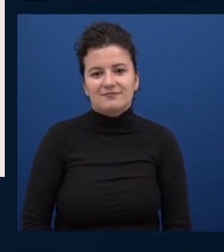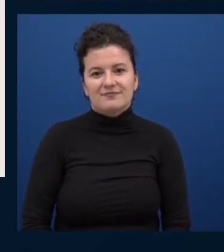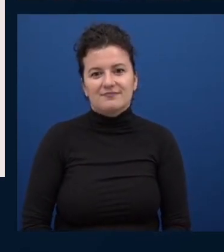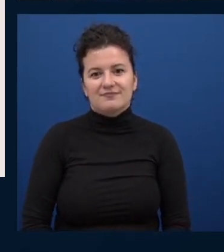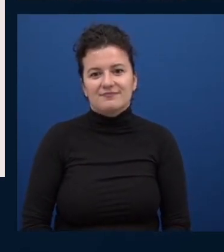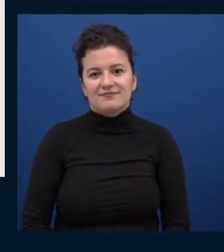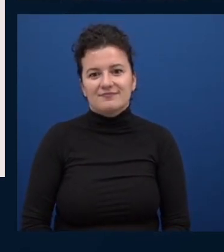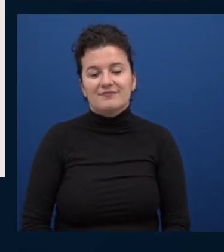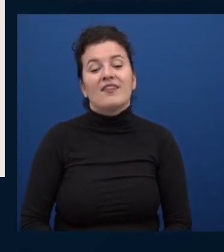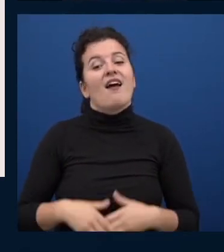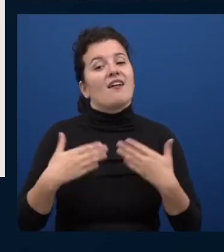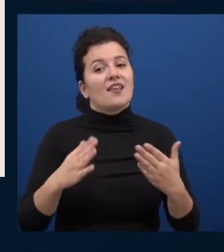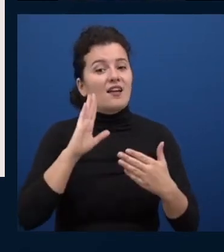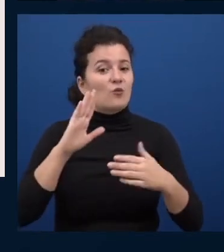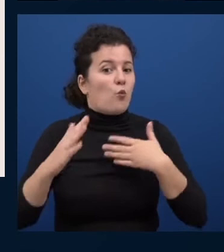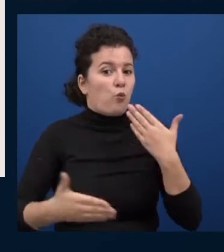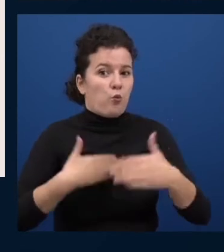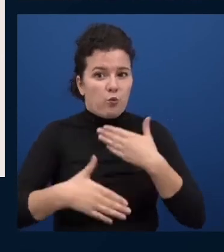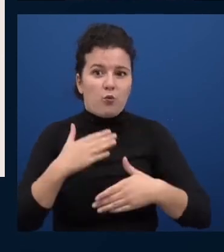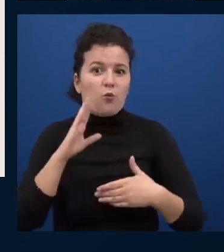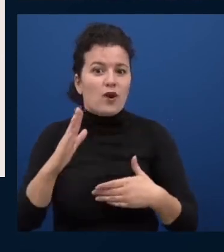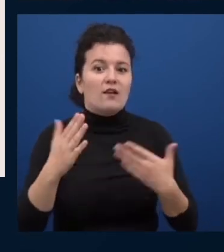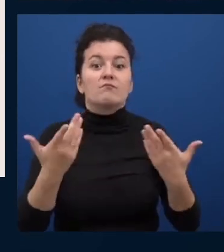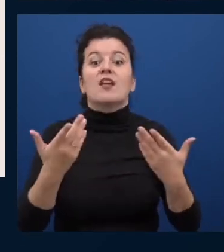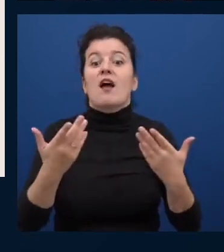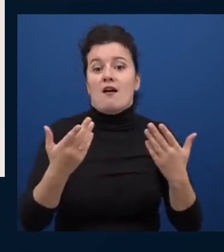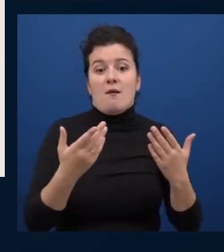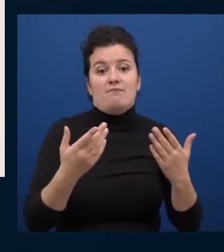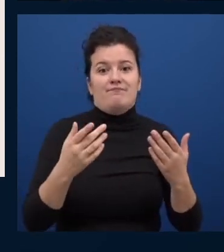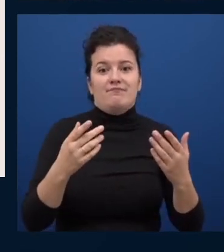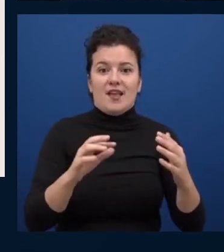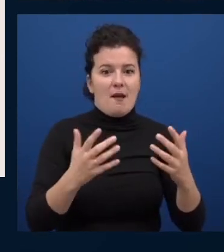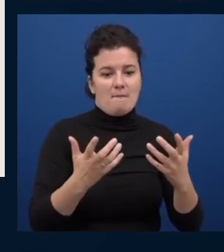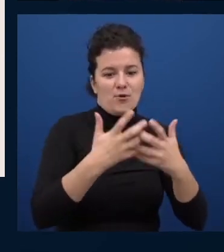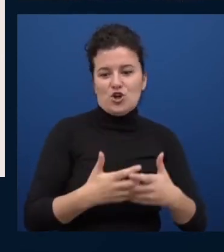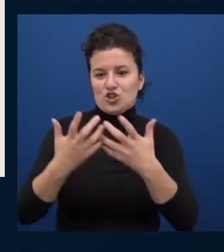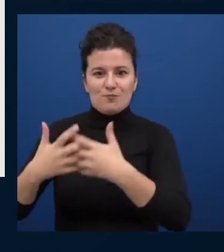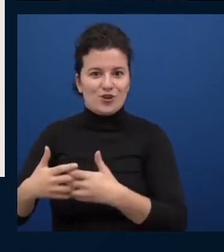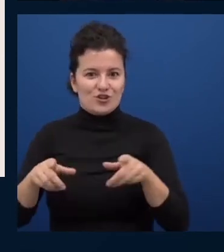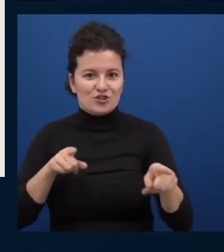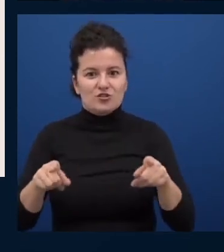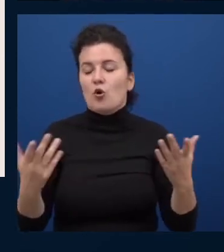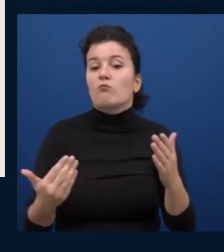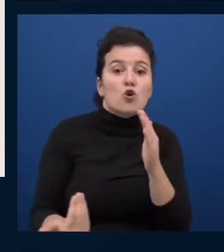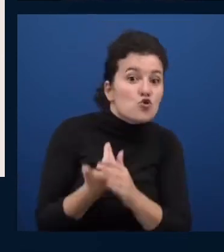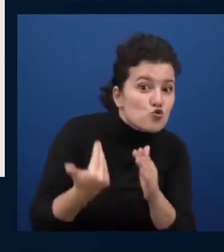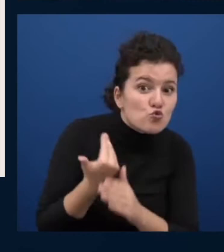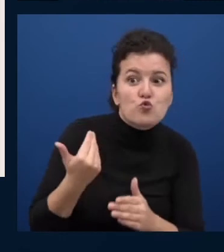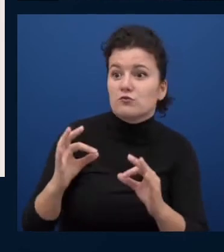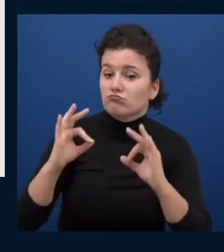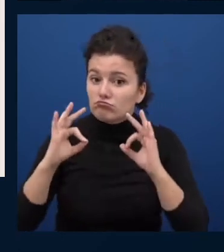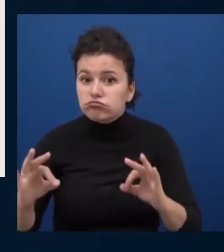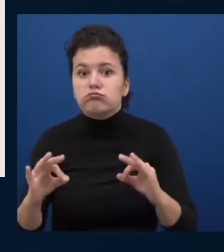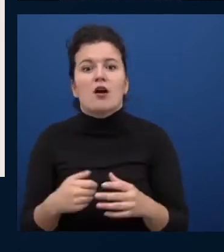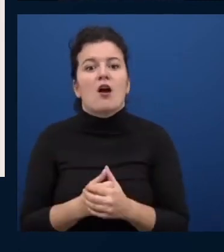And we will continue to merge up and down. So whenever contributions are made for .netcore that could make sense in 8, we'll